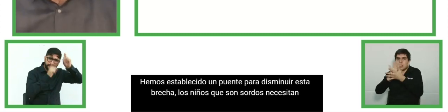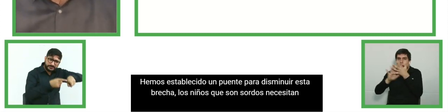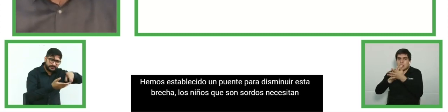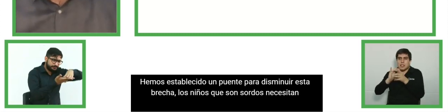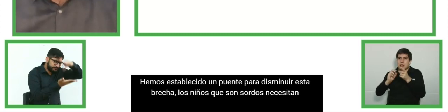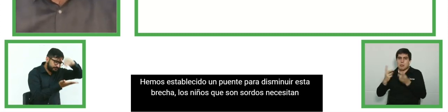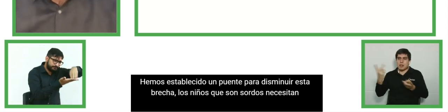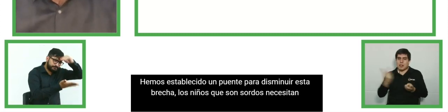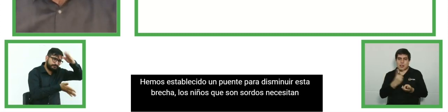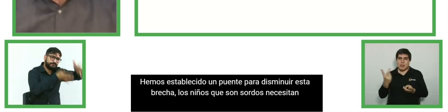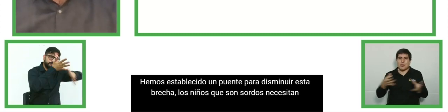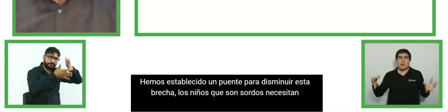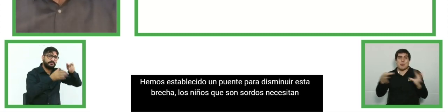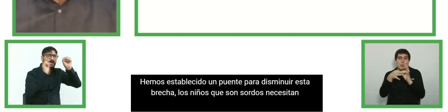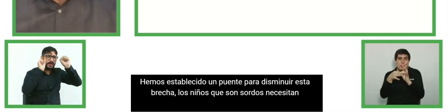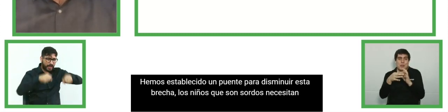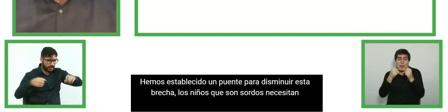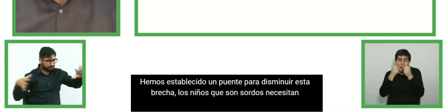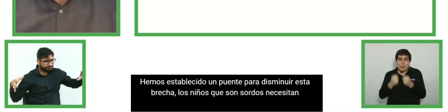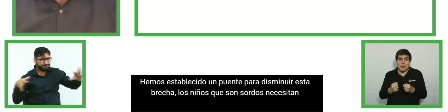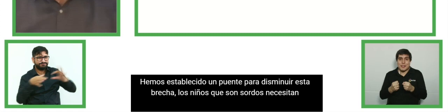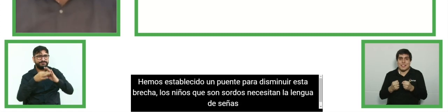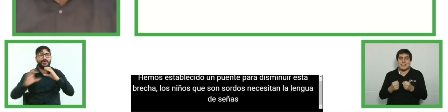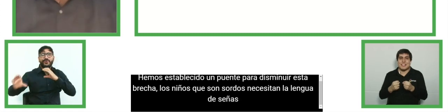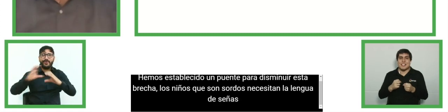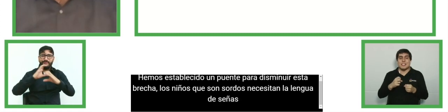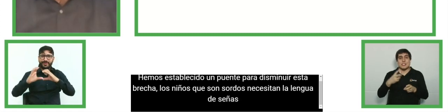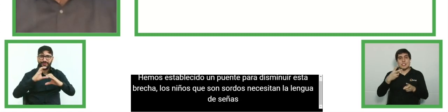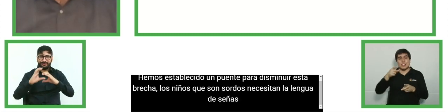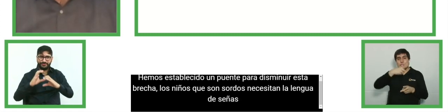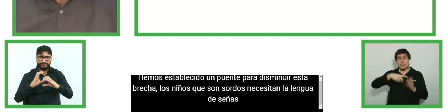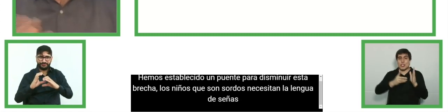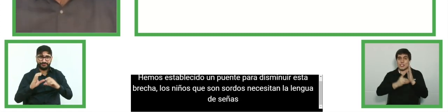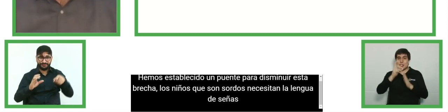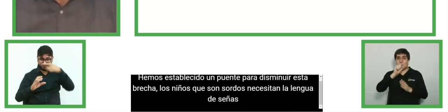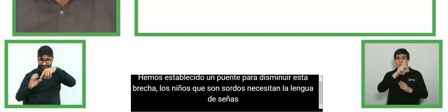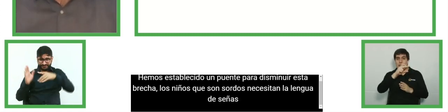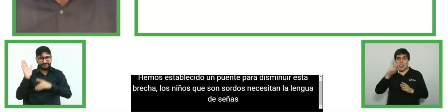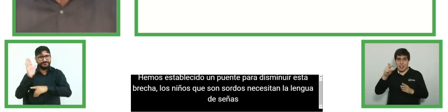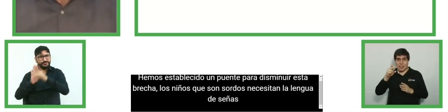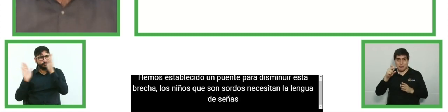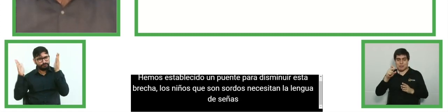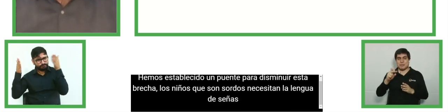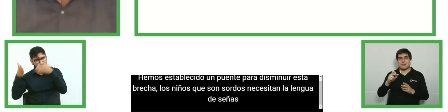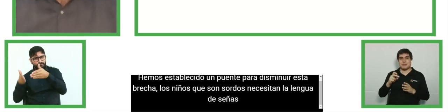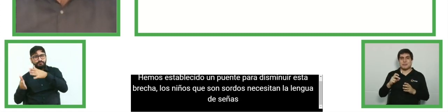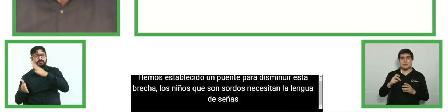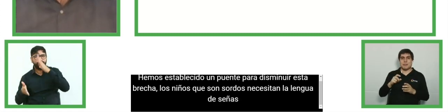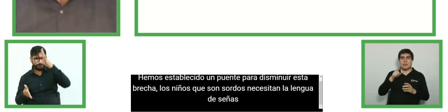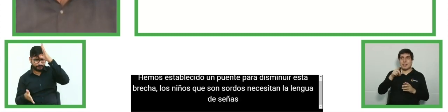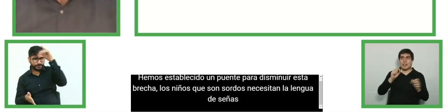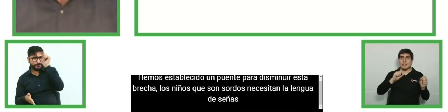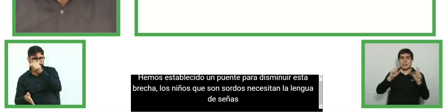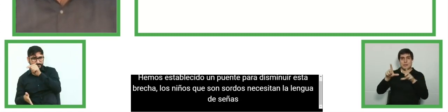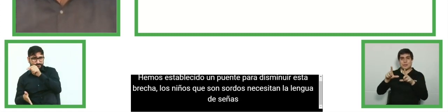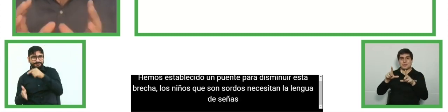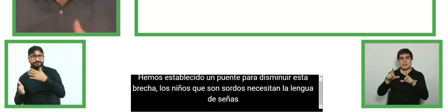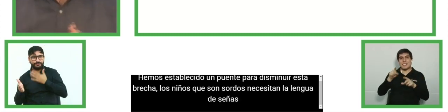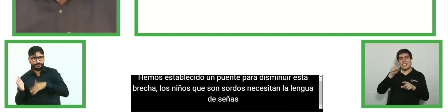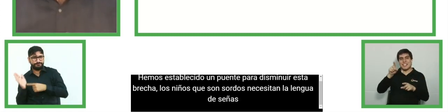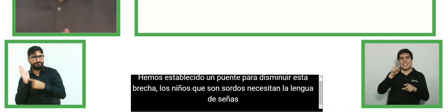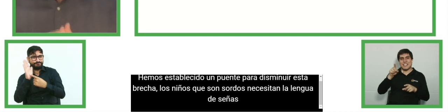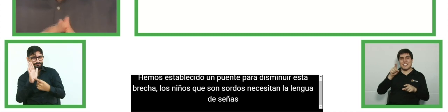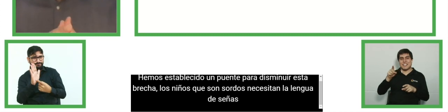design principles that you see here on the screen. The first one is one of empathy. So in Nicaragua in particular,